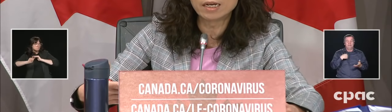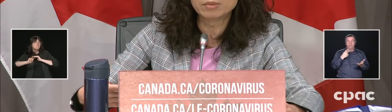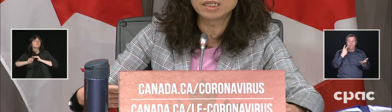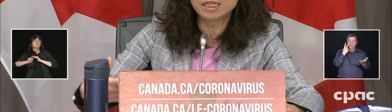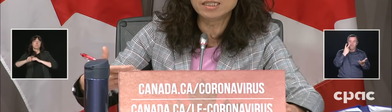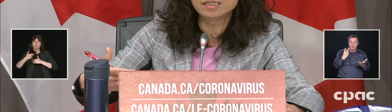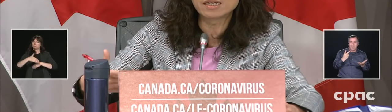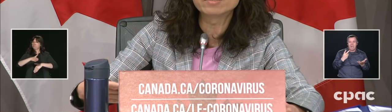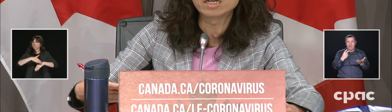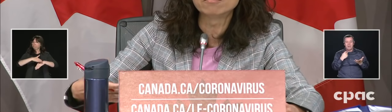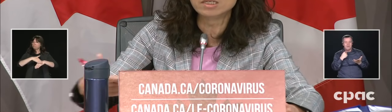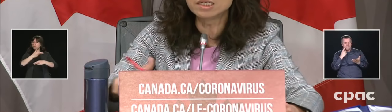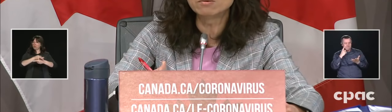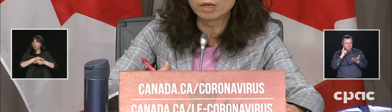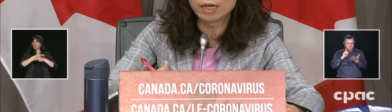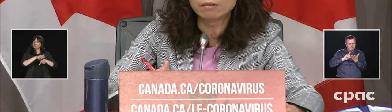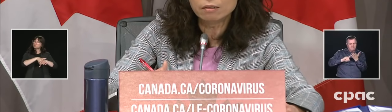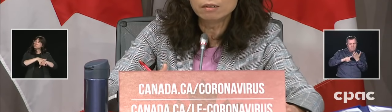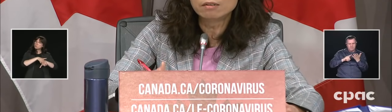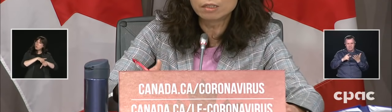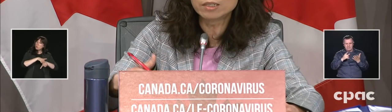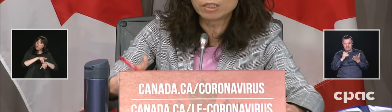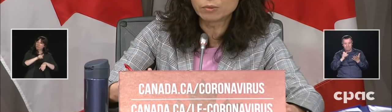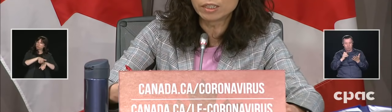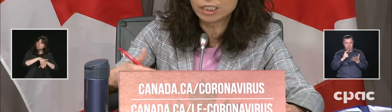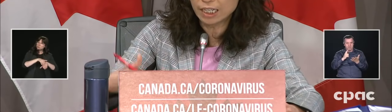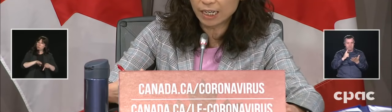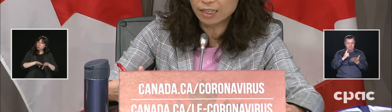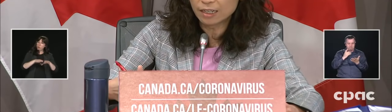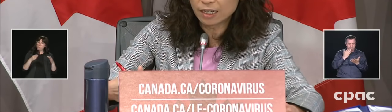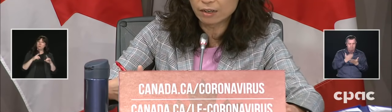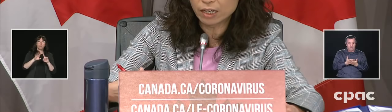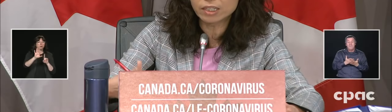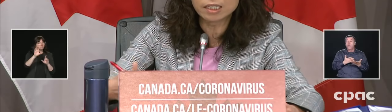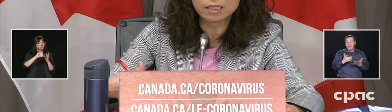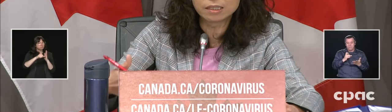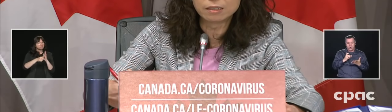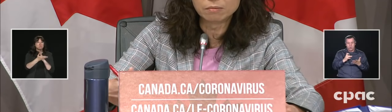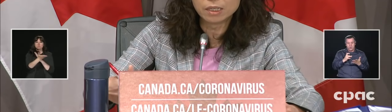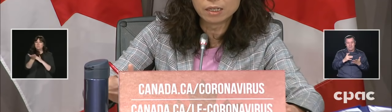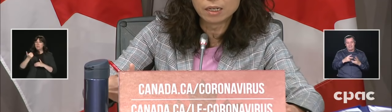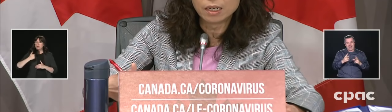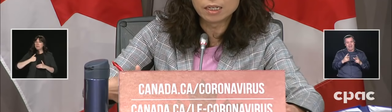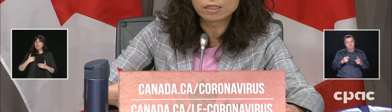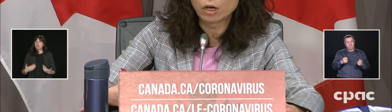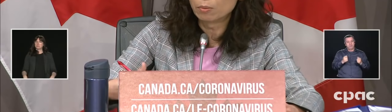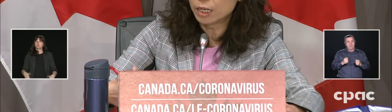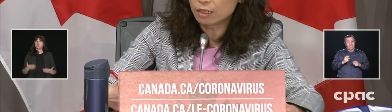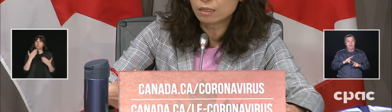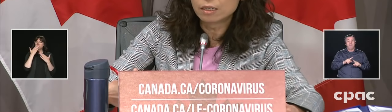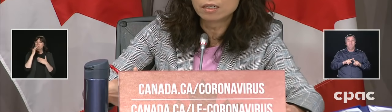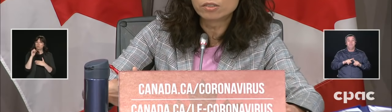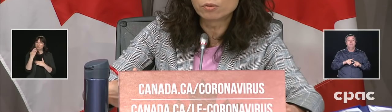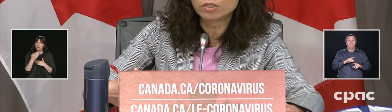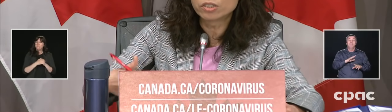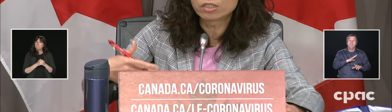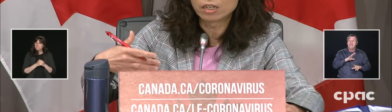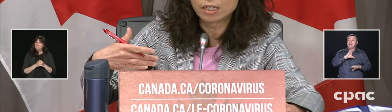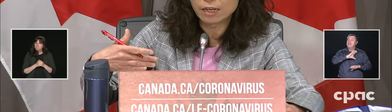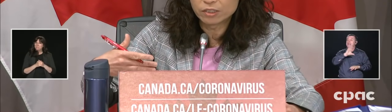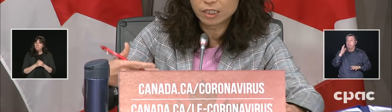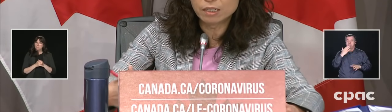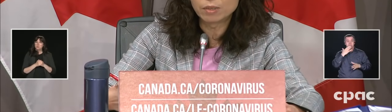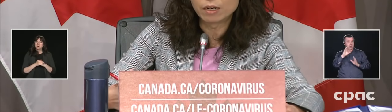messaging right now. But Canadians have done really well today. Our healthcare system is coping. So we